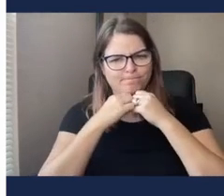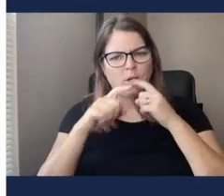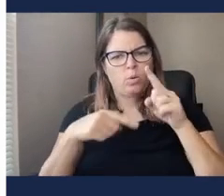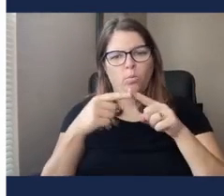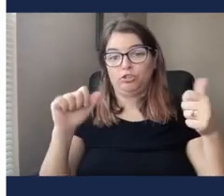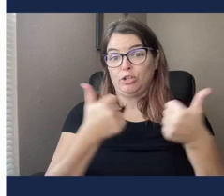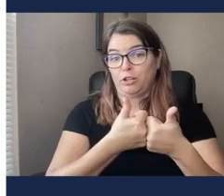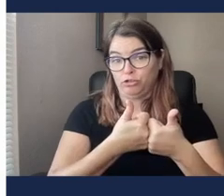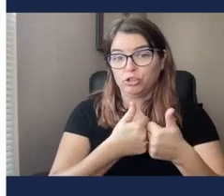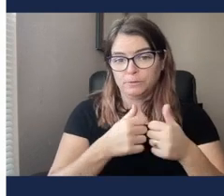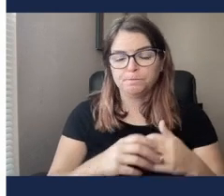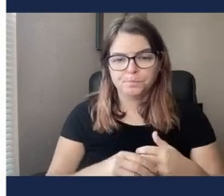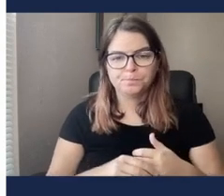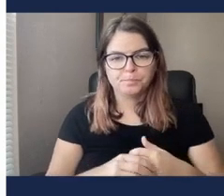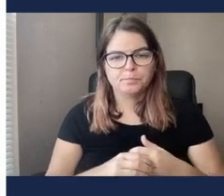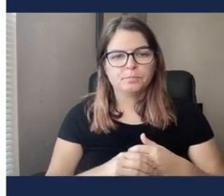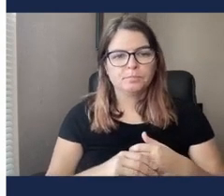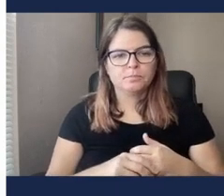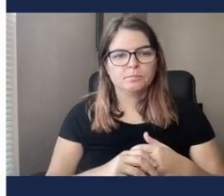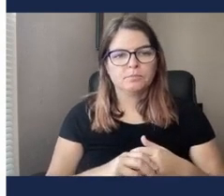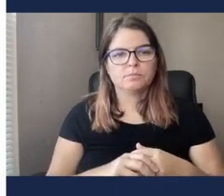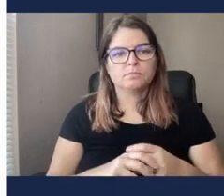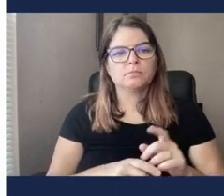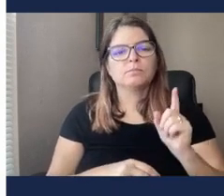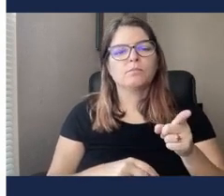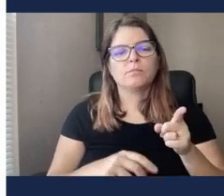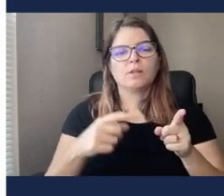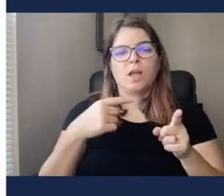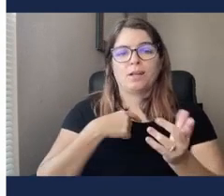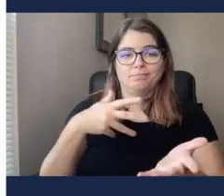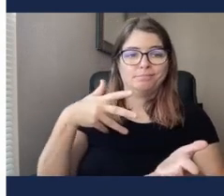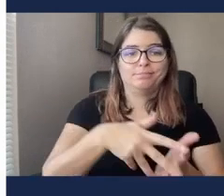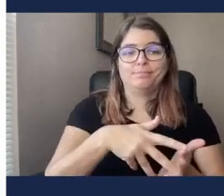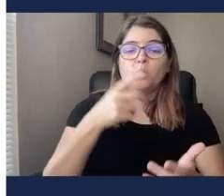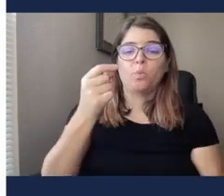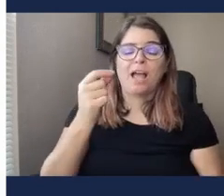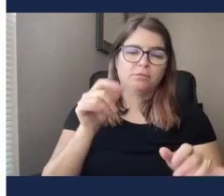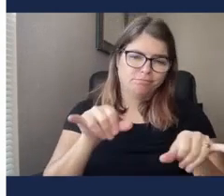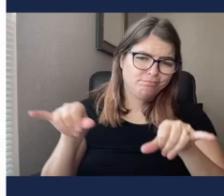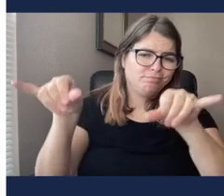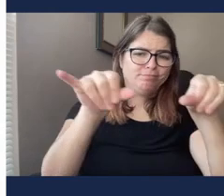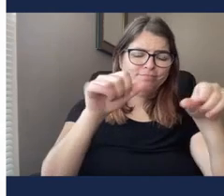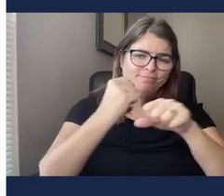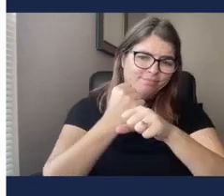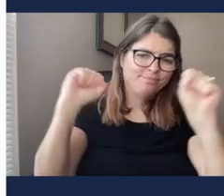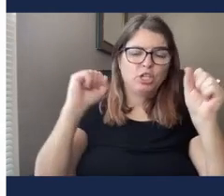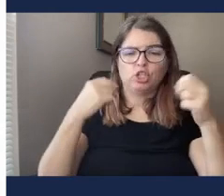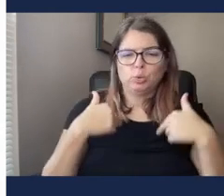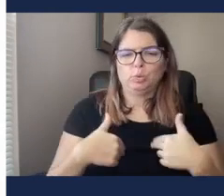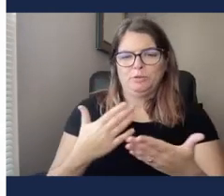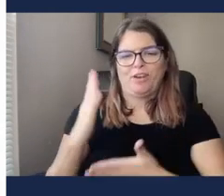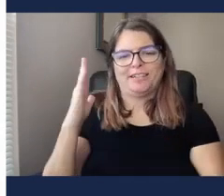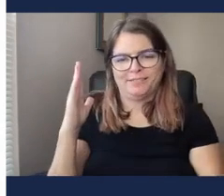challenging. First is I stay rooted in the Universal Declaration of Human Rights, right? If we start